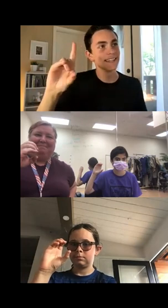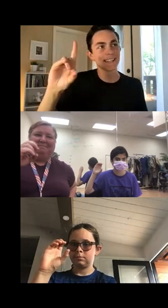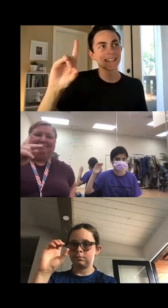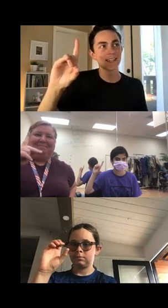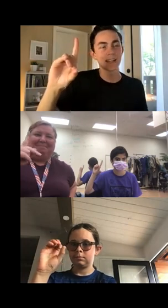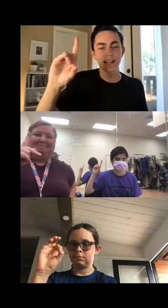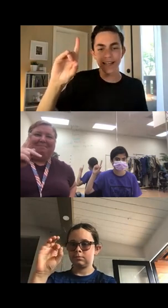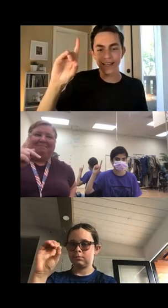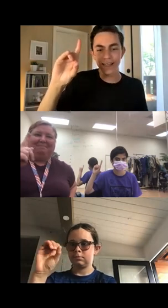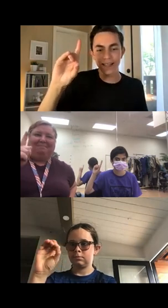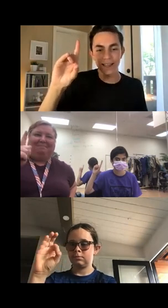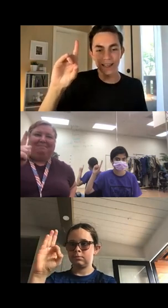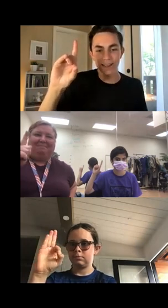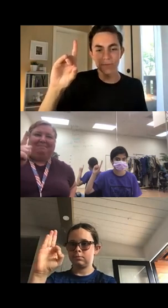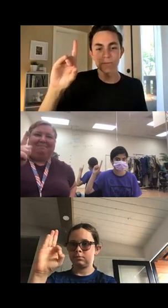D,